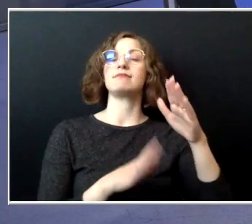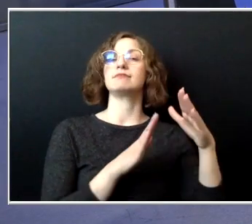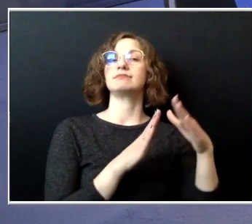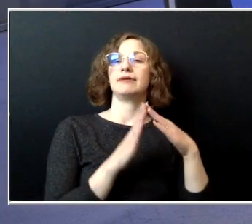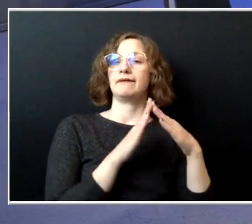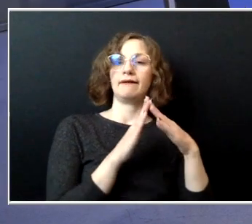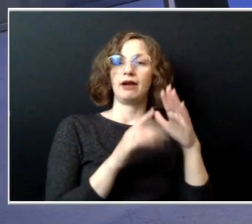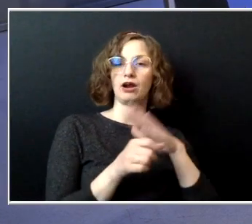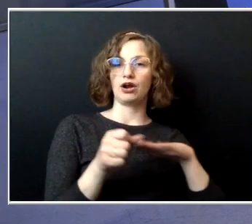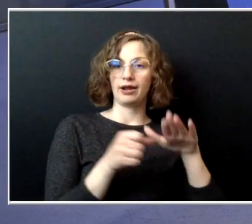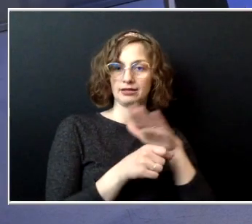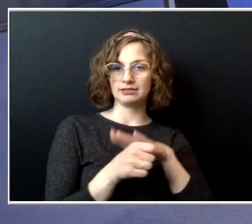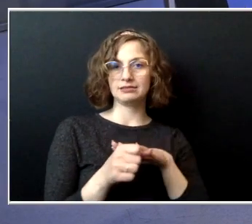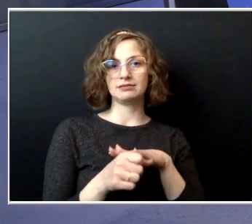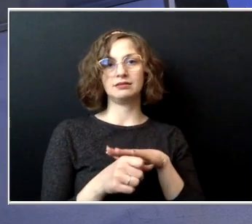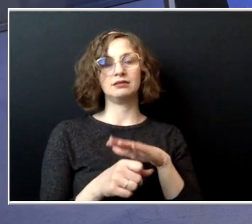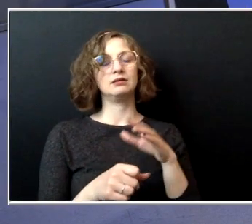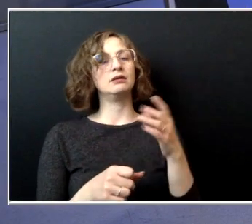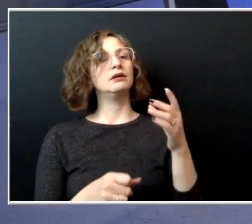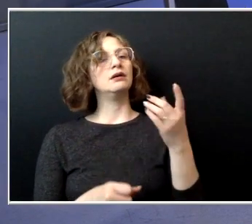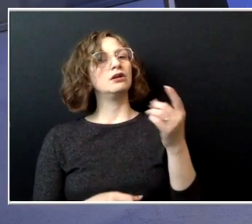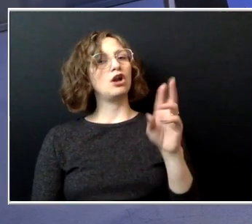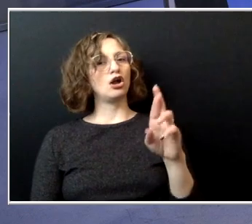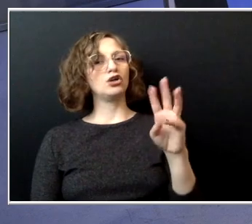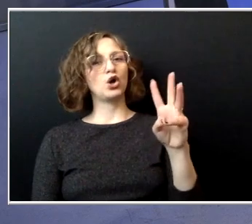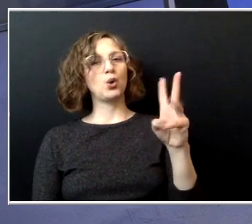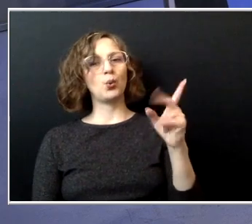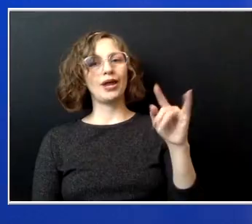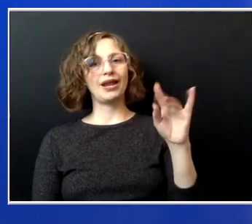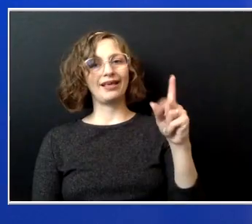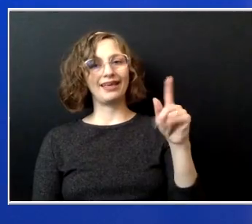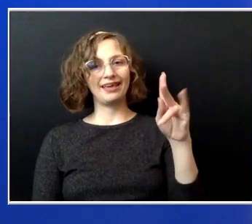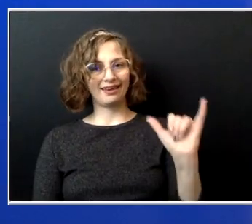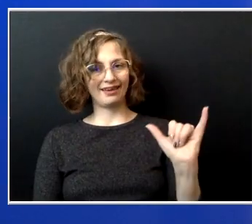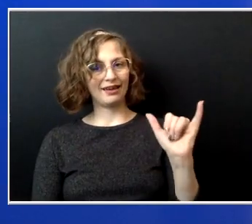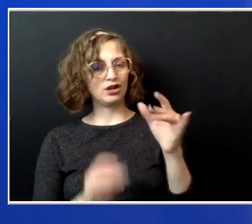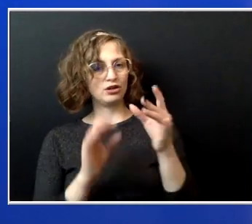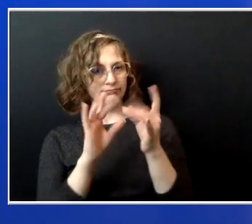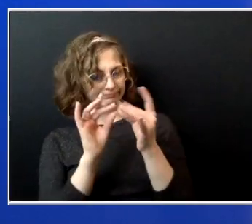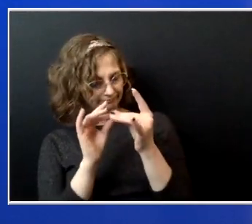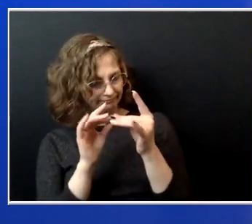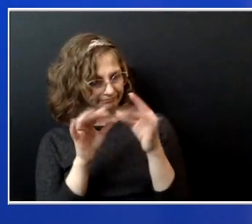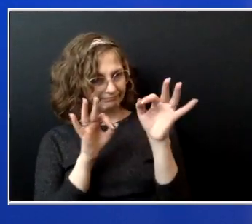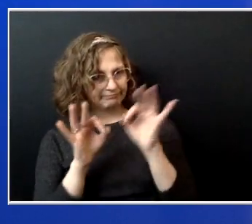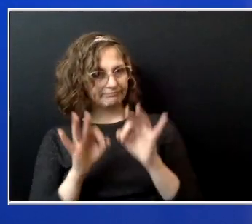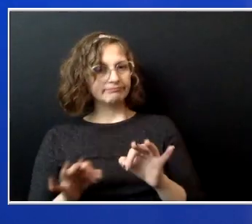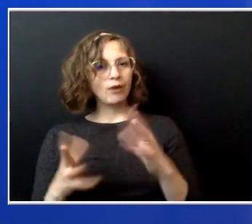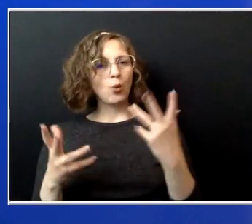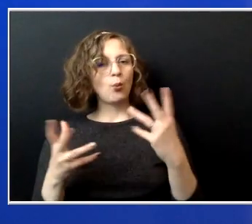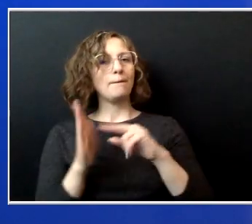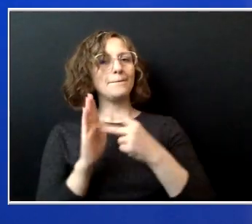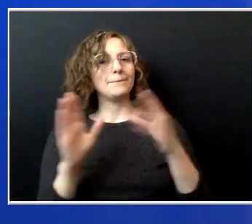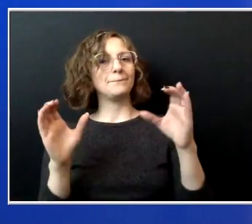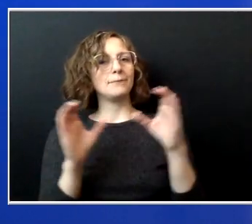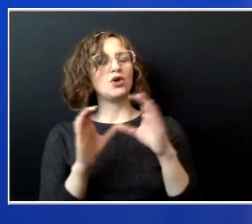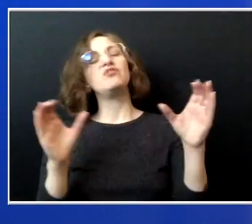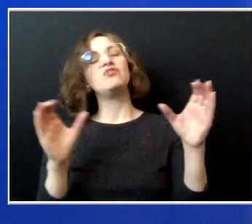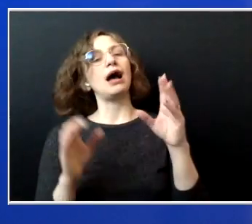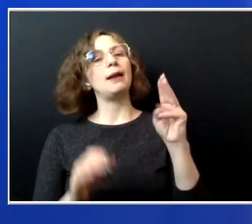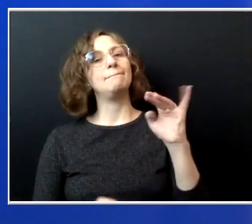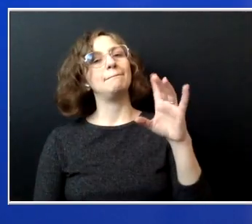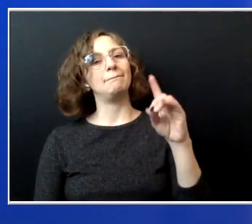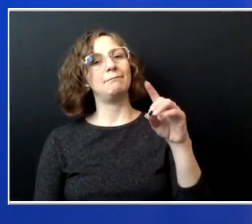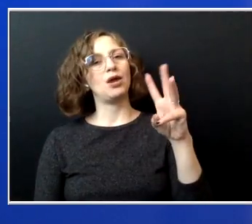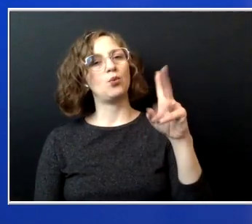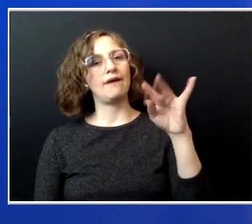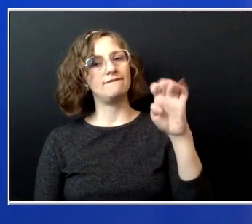about a role of a certified midwife that you mentioned. Yeah, so I think that, and Dr. Kennedy mentioned, I believe in 2013 when he looked at the first